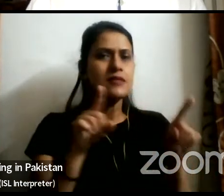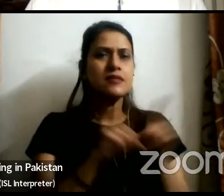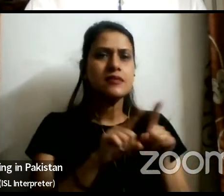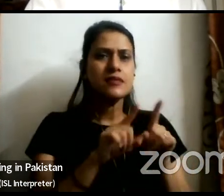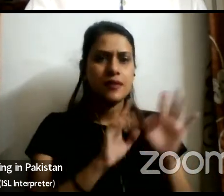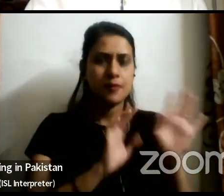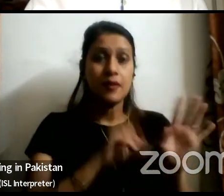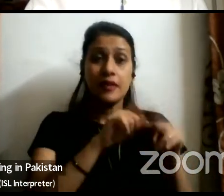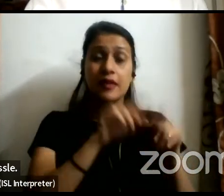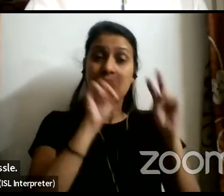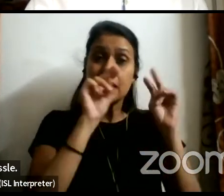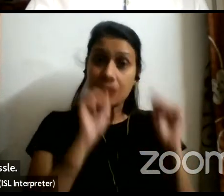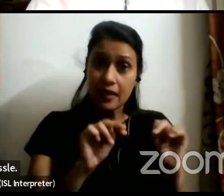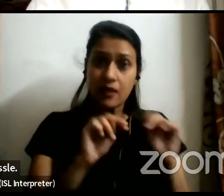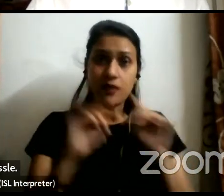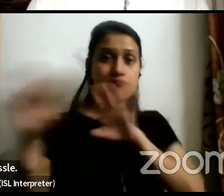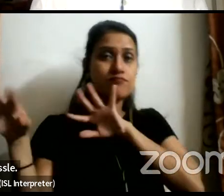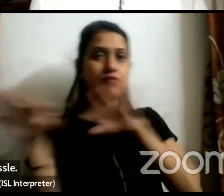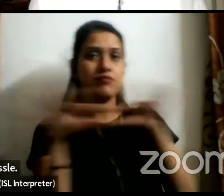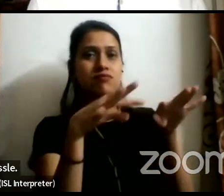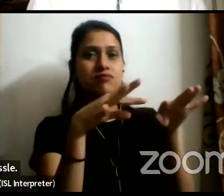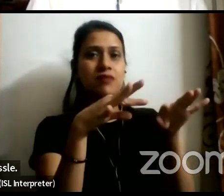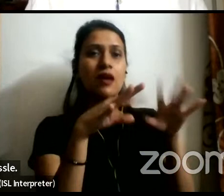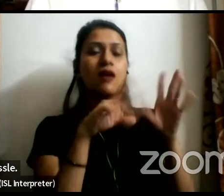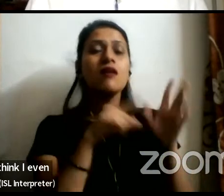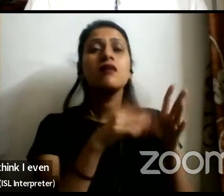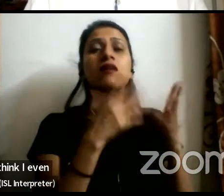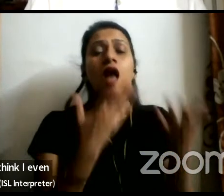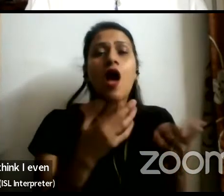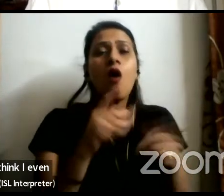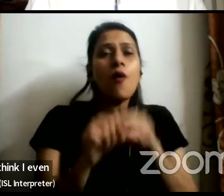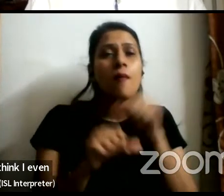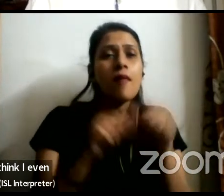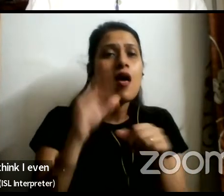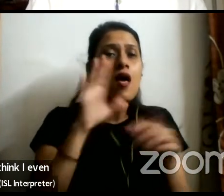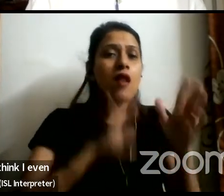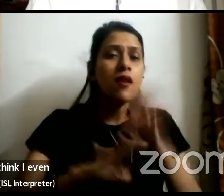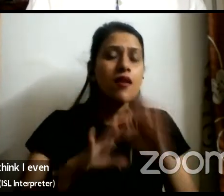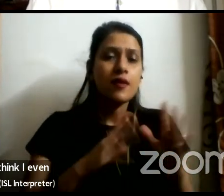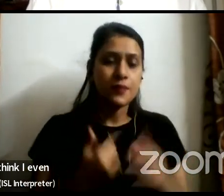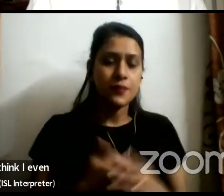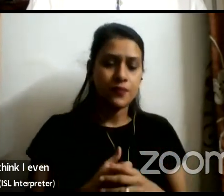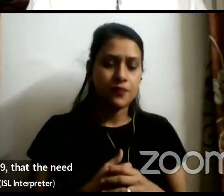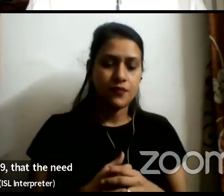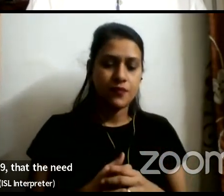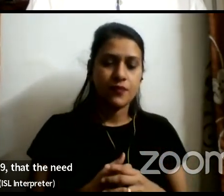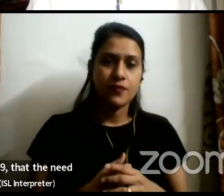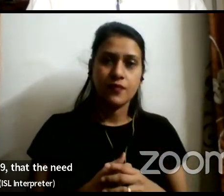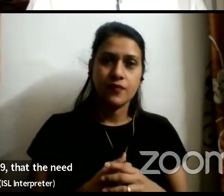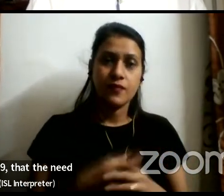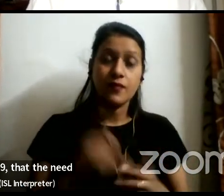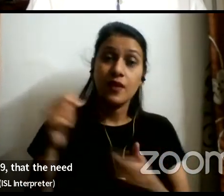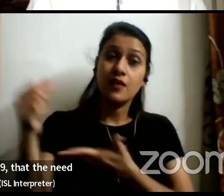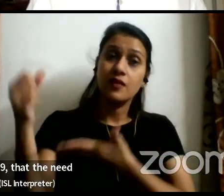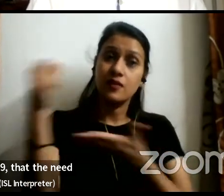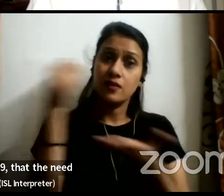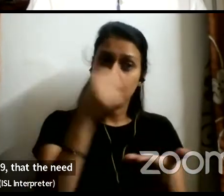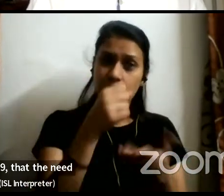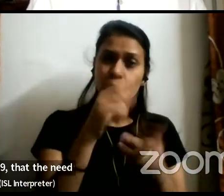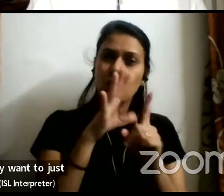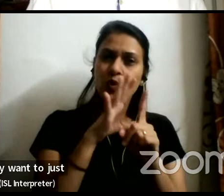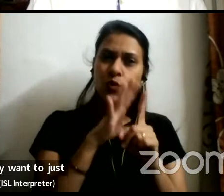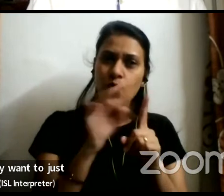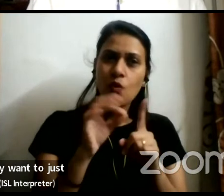need to attract, and I think I even mentioned that in the book in chapter 9, that the need to attract investment is actually, they want to just